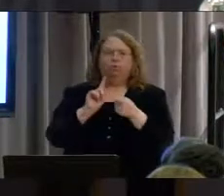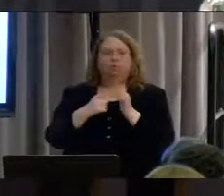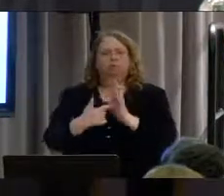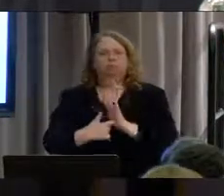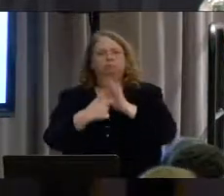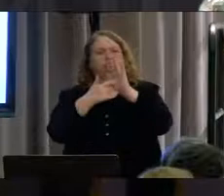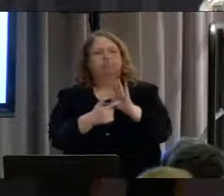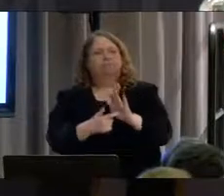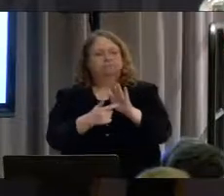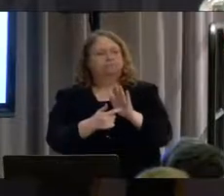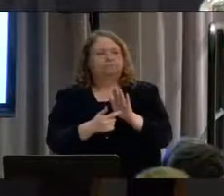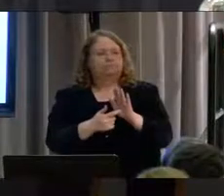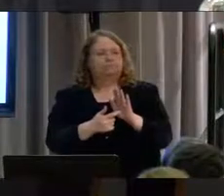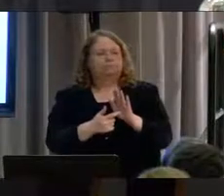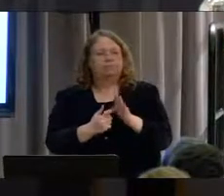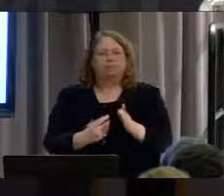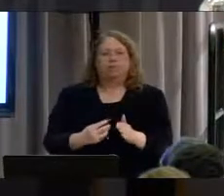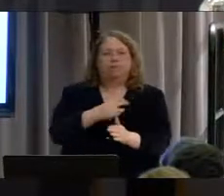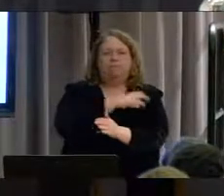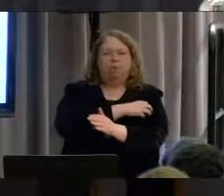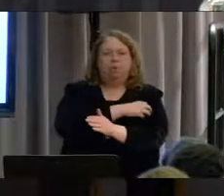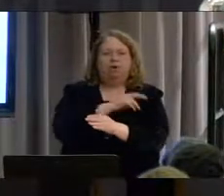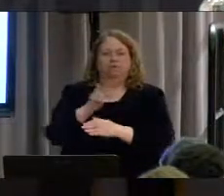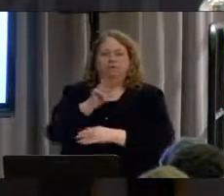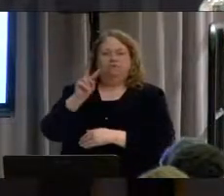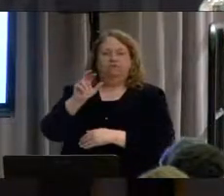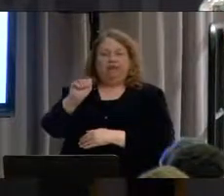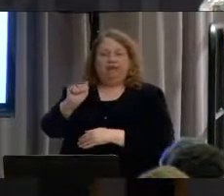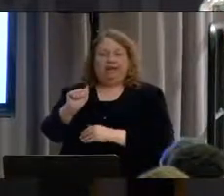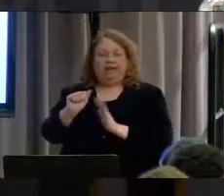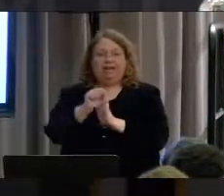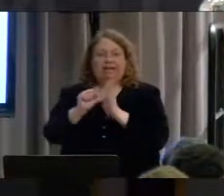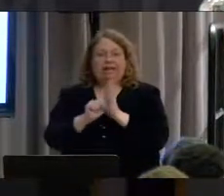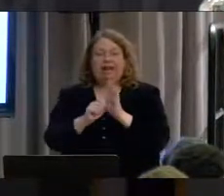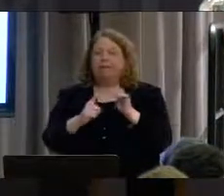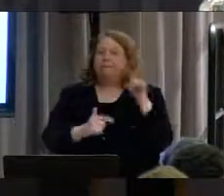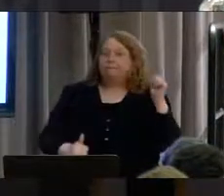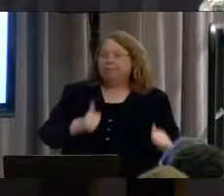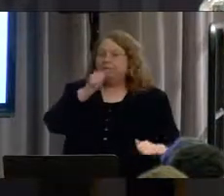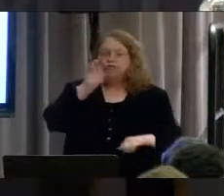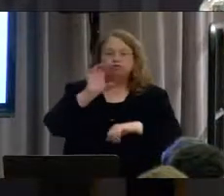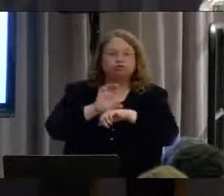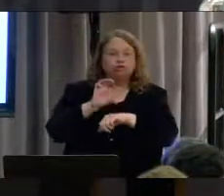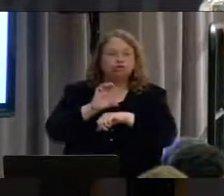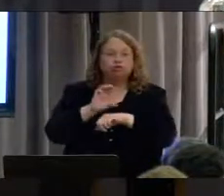represent the power of the state as people in the largest church in the Commonwealth,